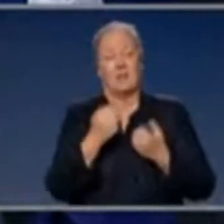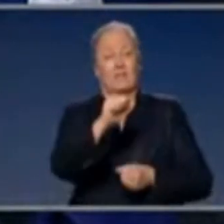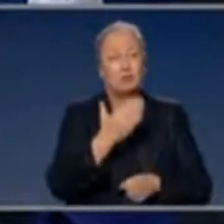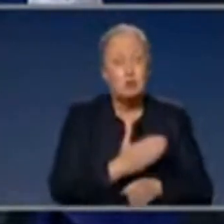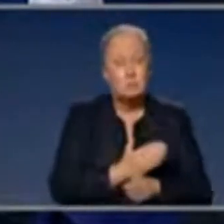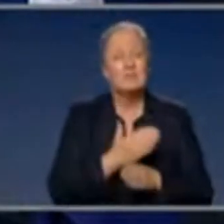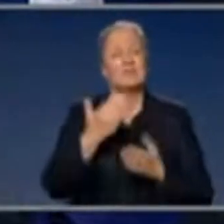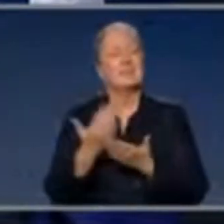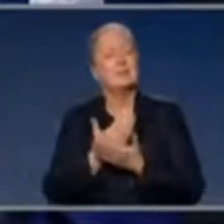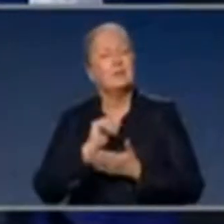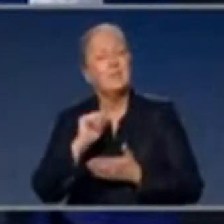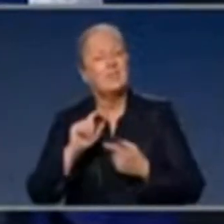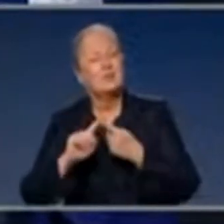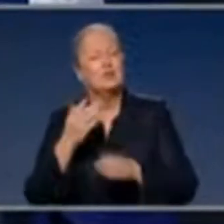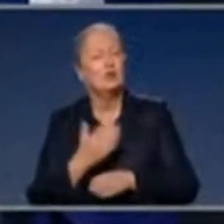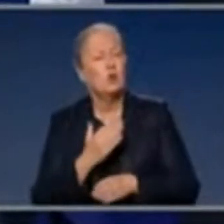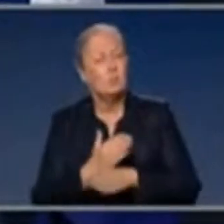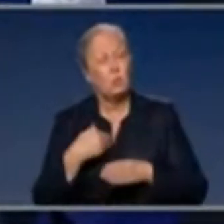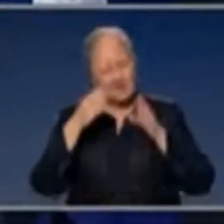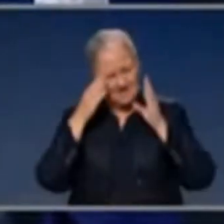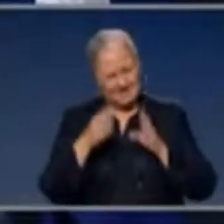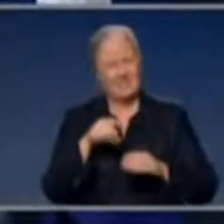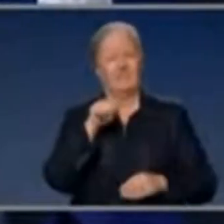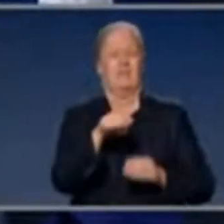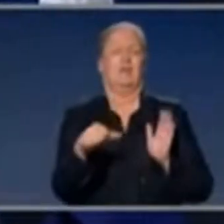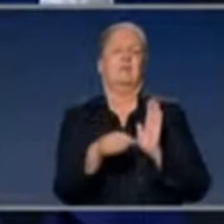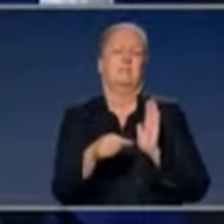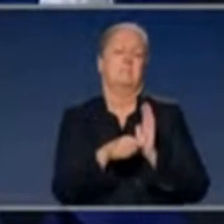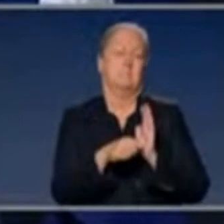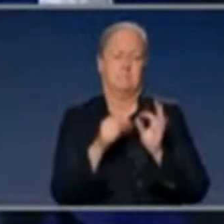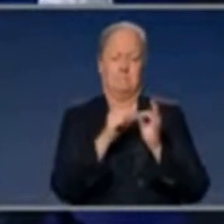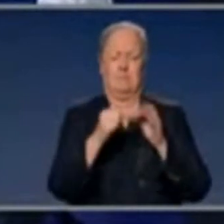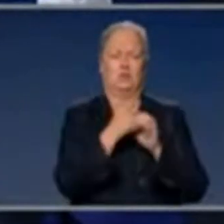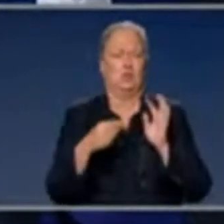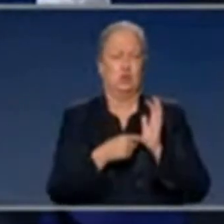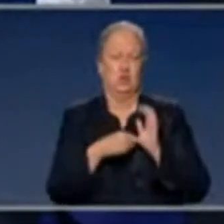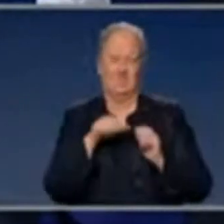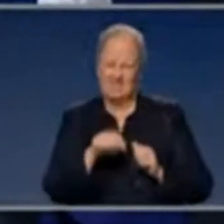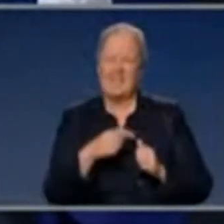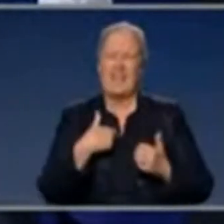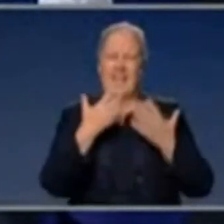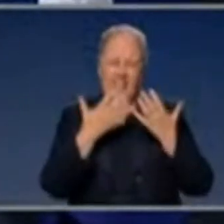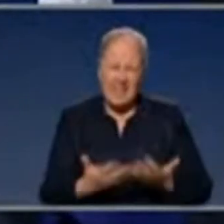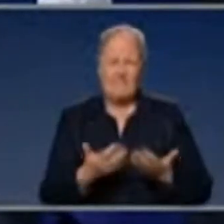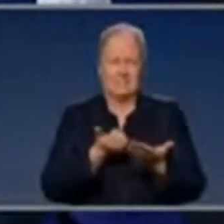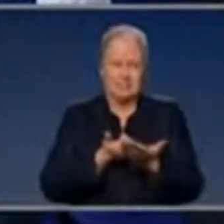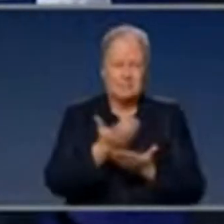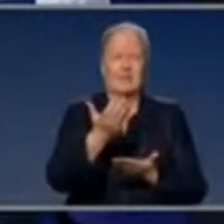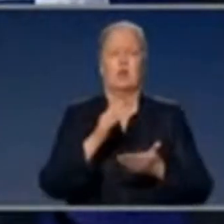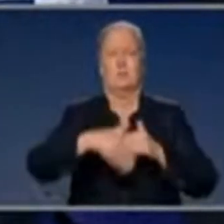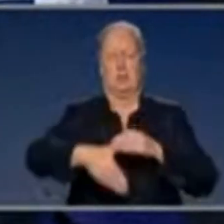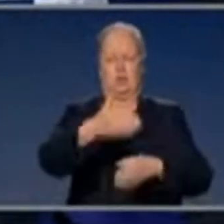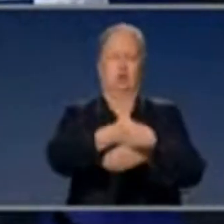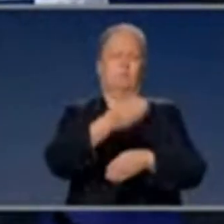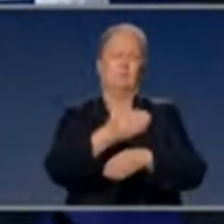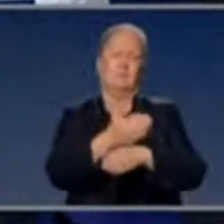That's what this budget will be about. That's what the next budget will be about. And you've got to look at the situation as you find it. And the situation today is